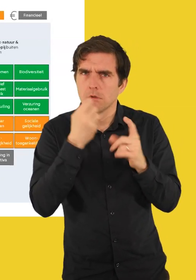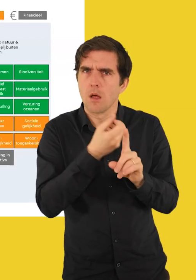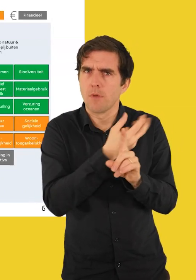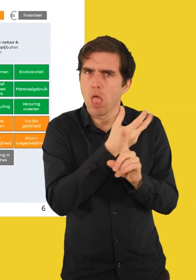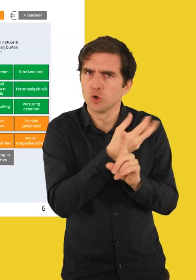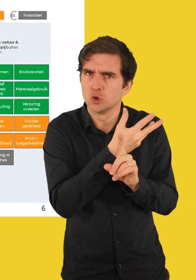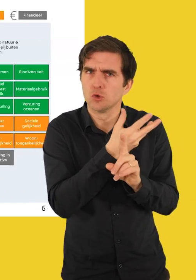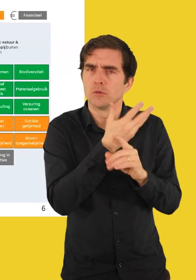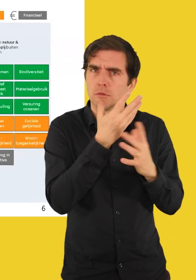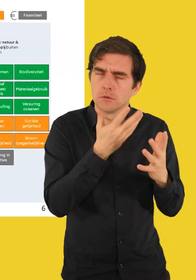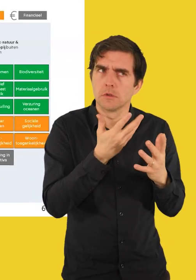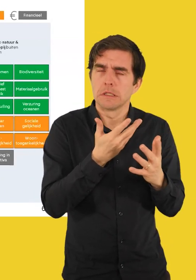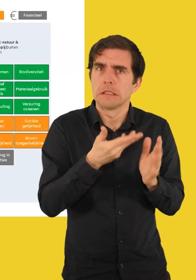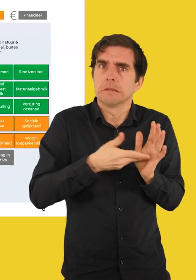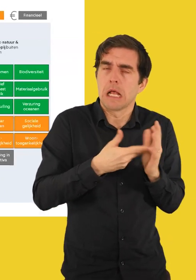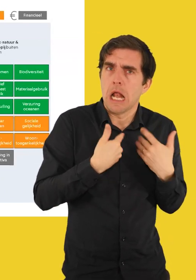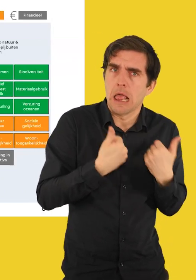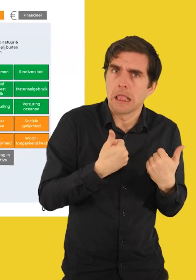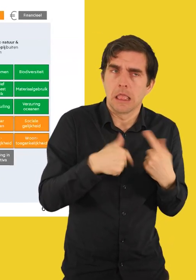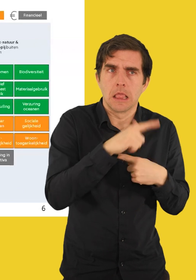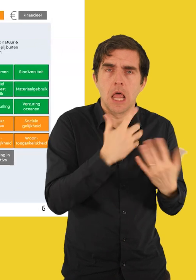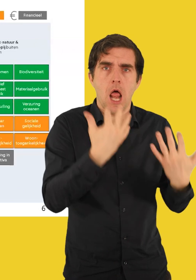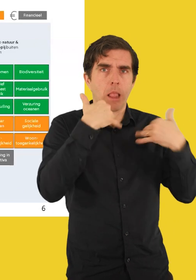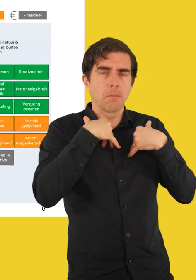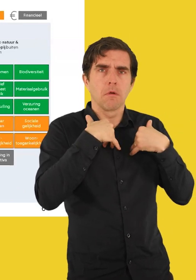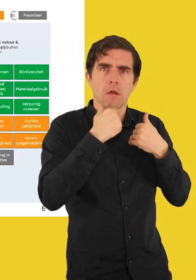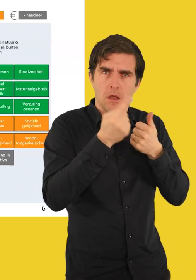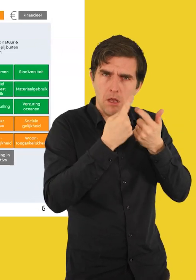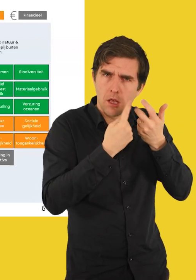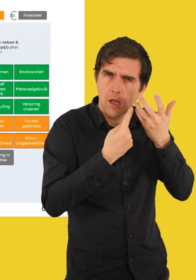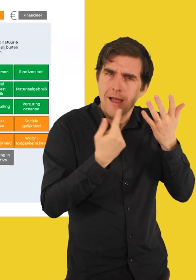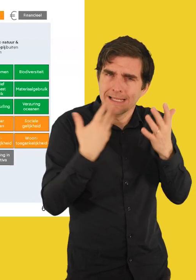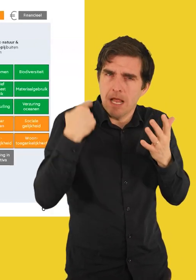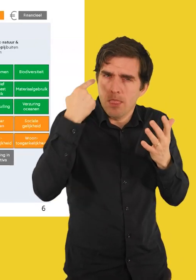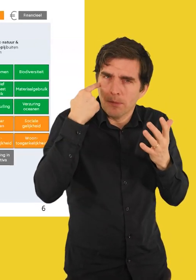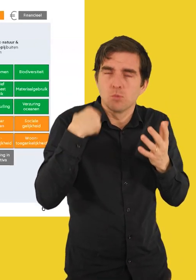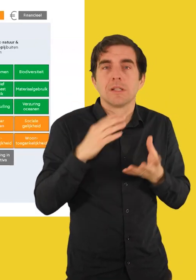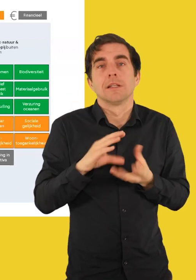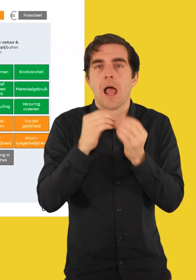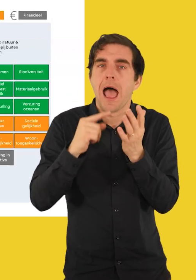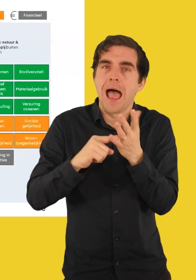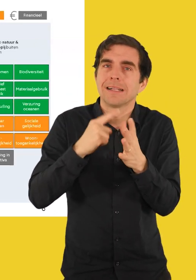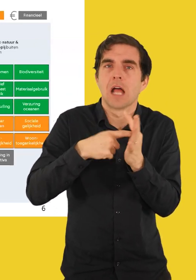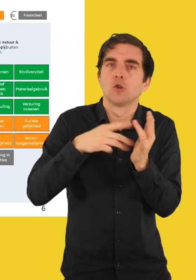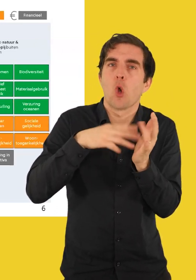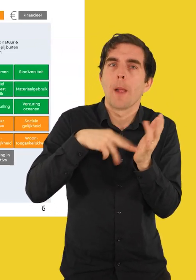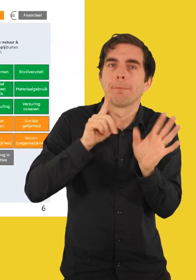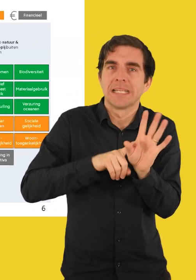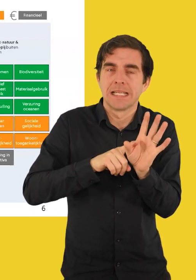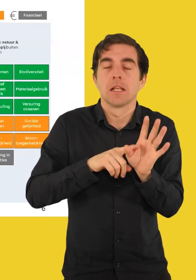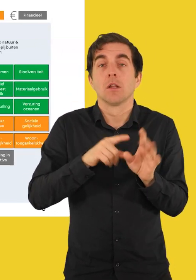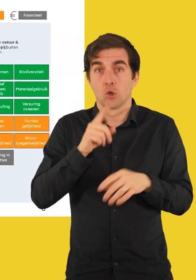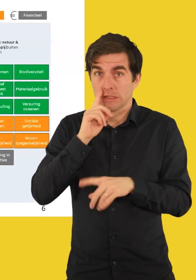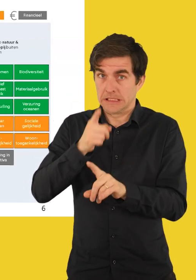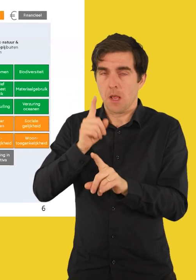pollution and thereby, the health cost. So we've developed a taxonomy. You can see sort of a